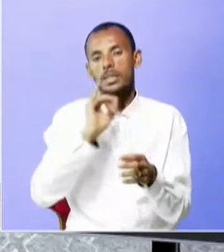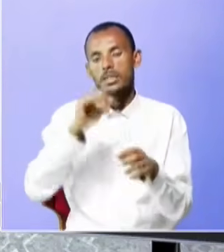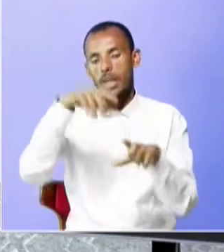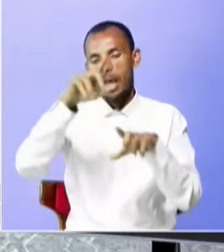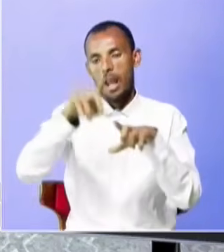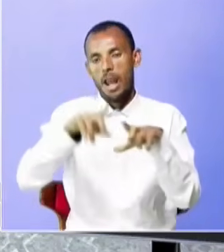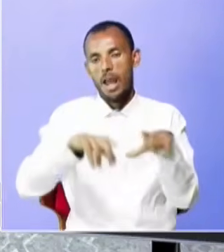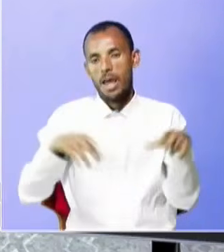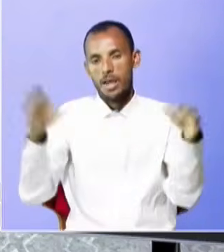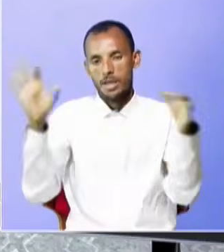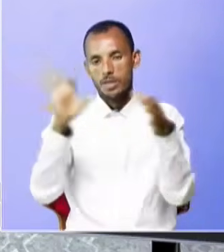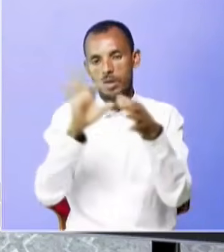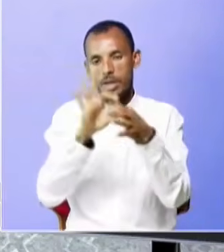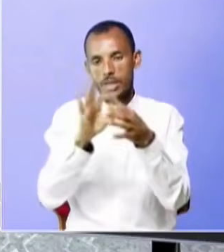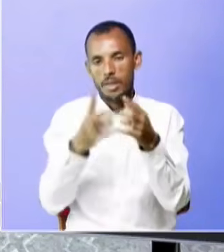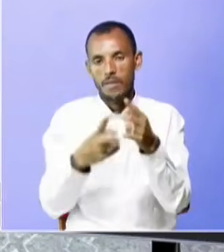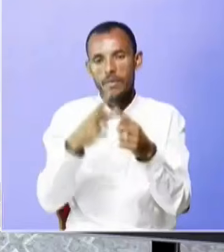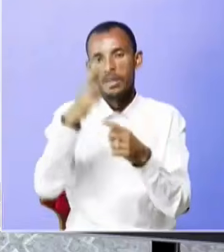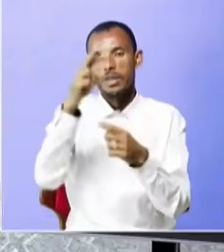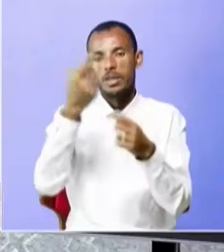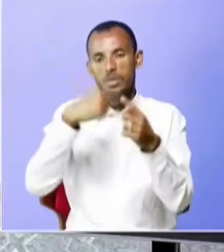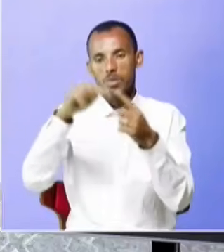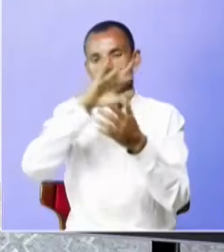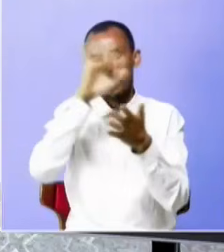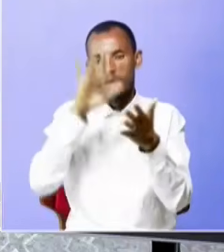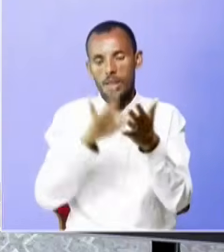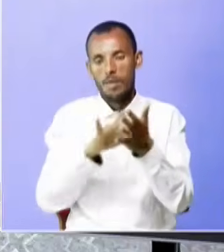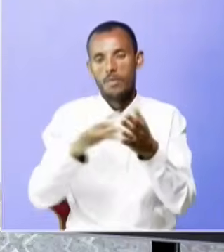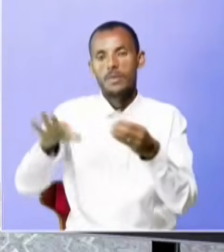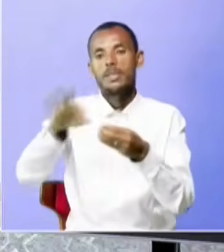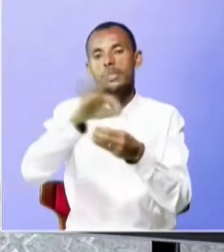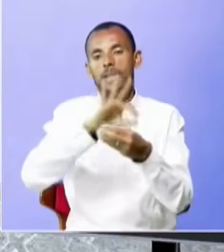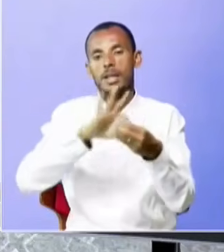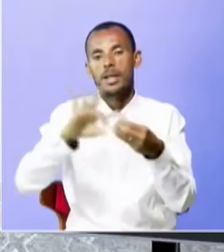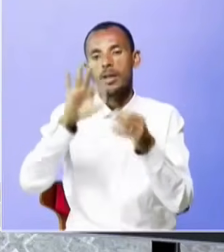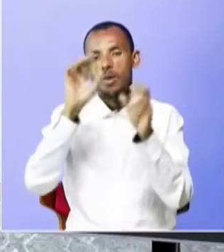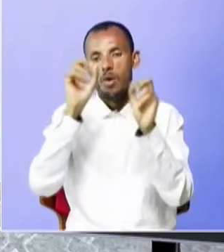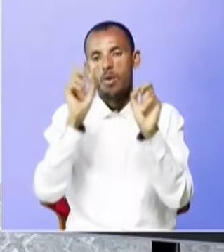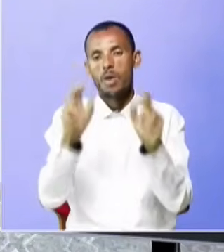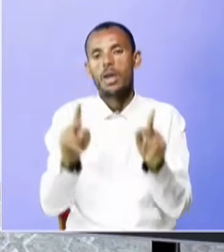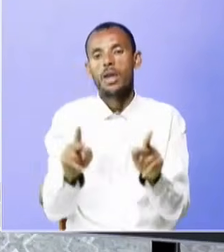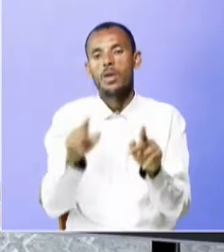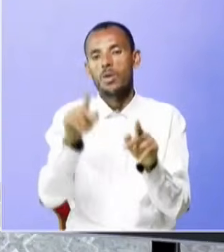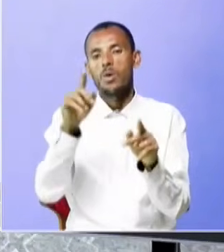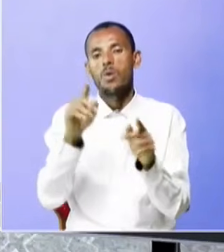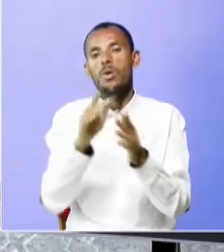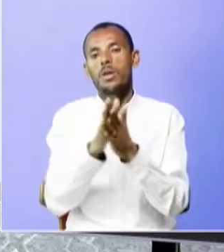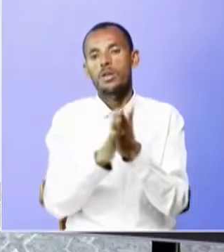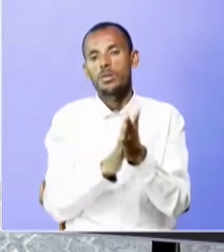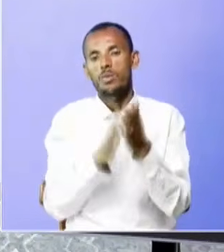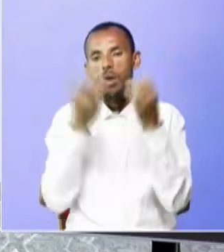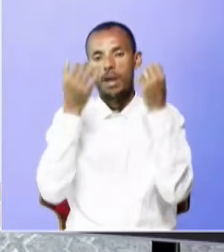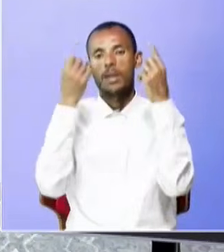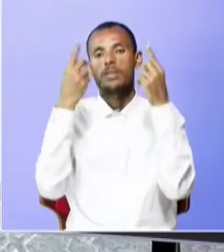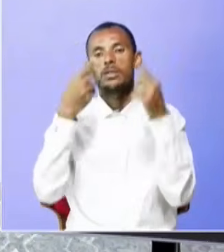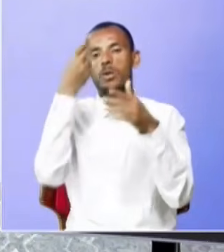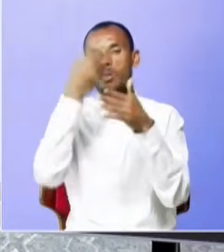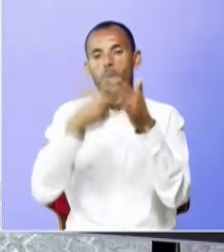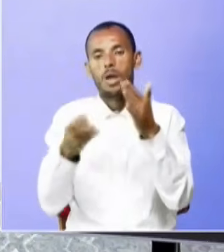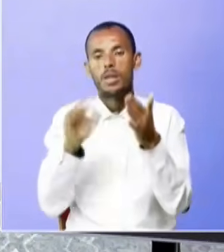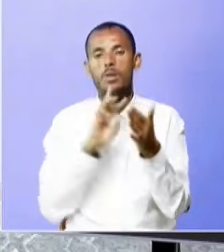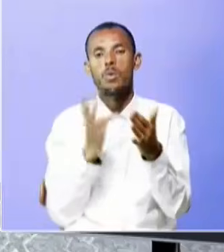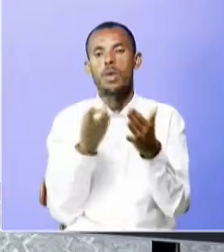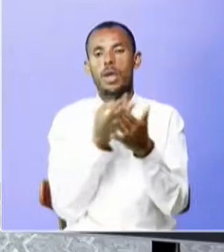line joining the vertex to the center of the circle. Okay, so you need to understand what we mean